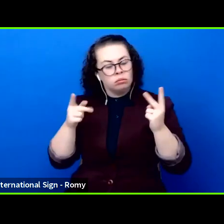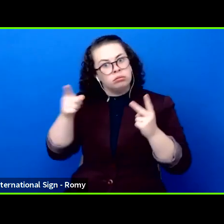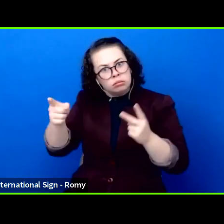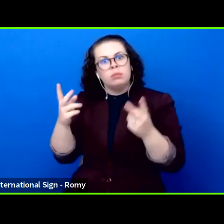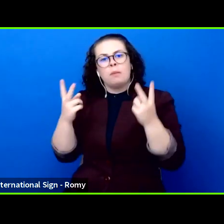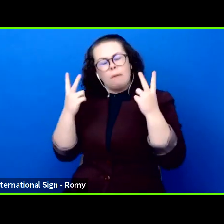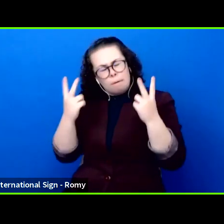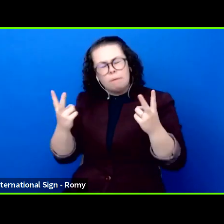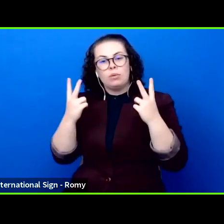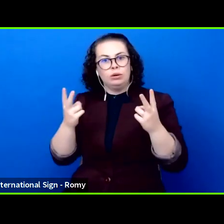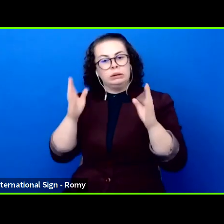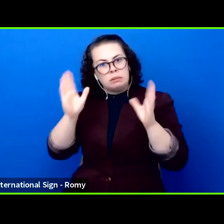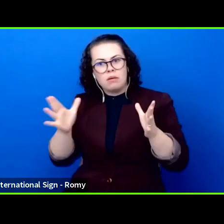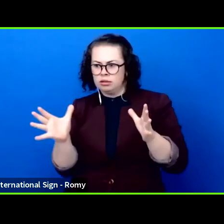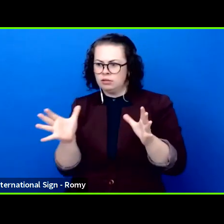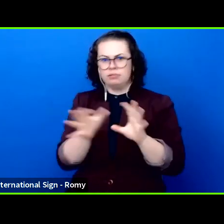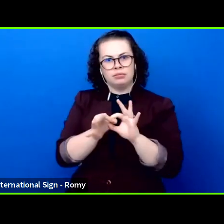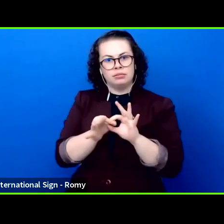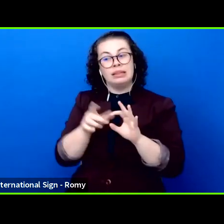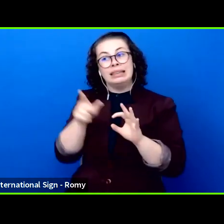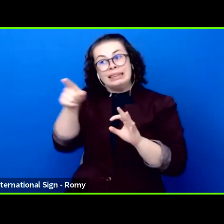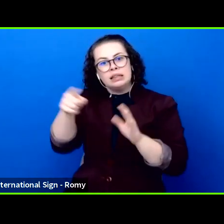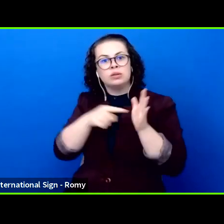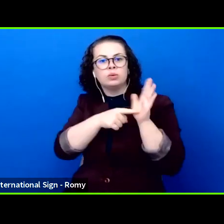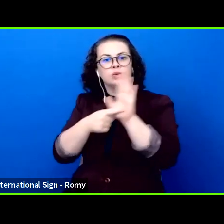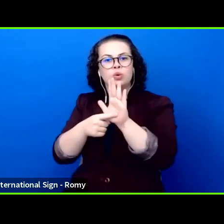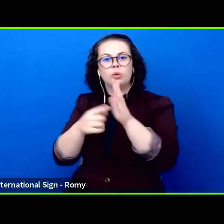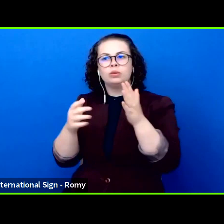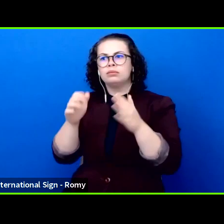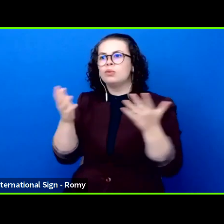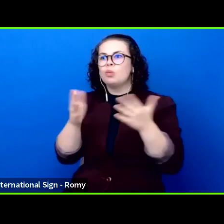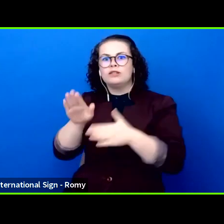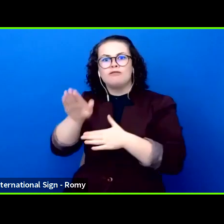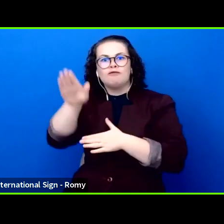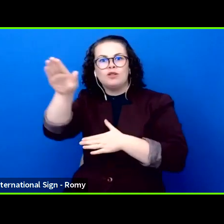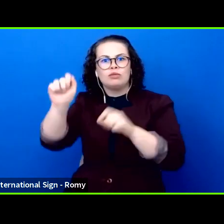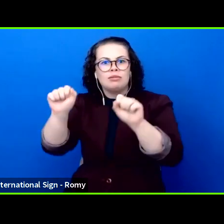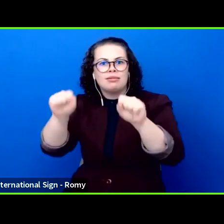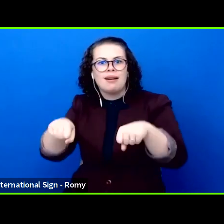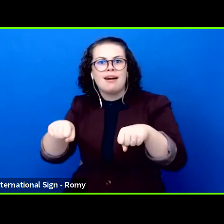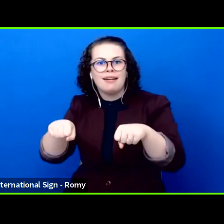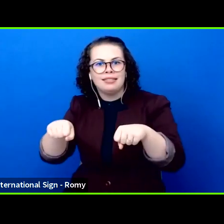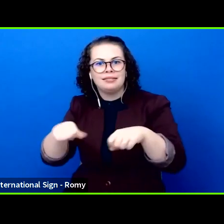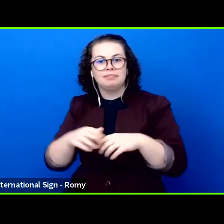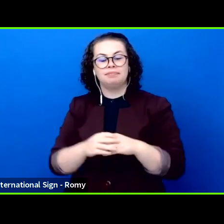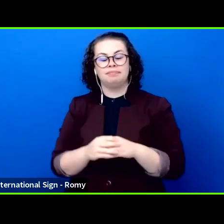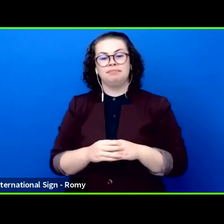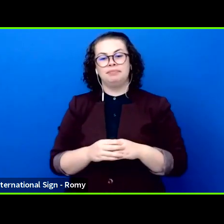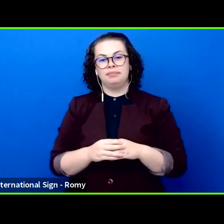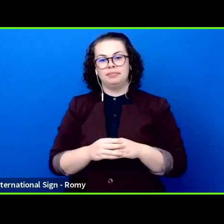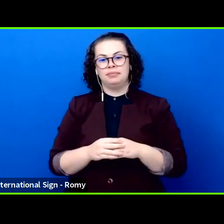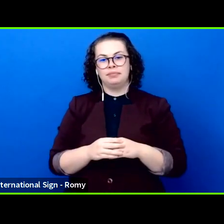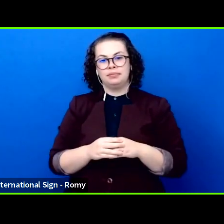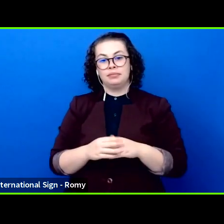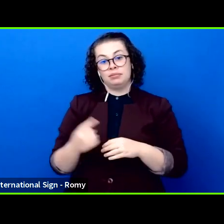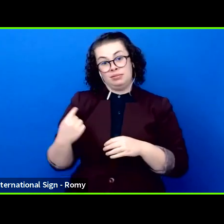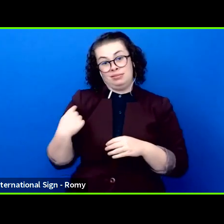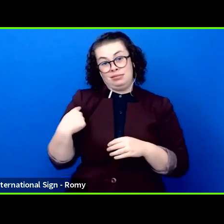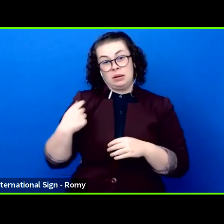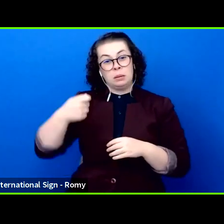what is possible, as the President of the Federal Republic recently said. But without